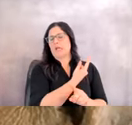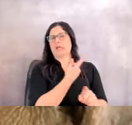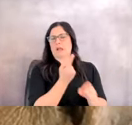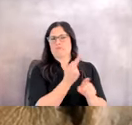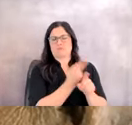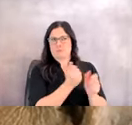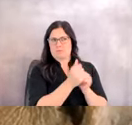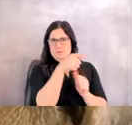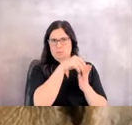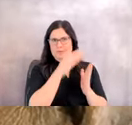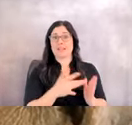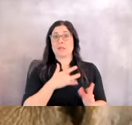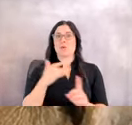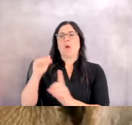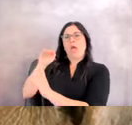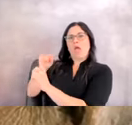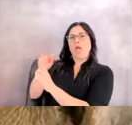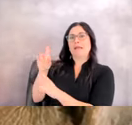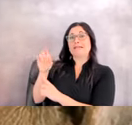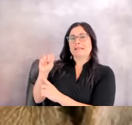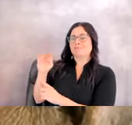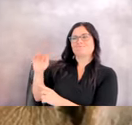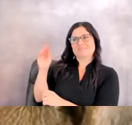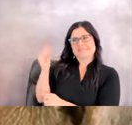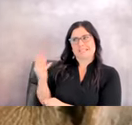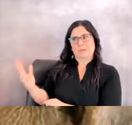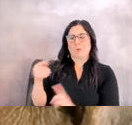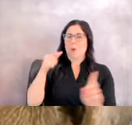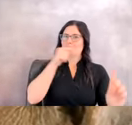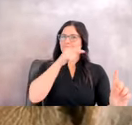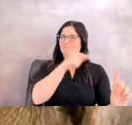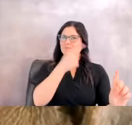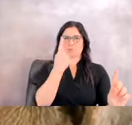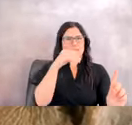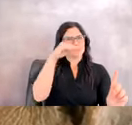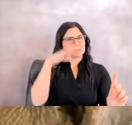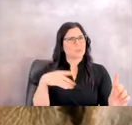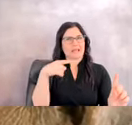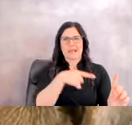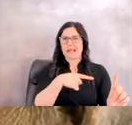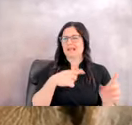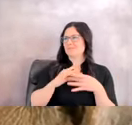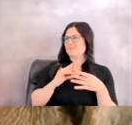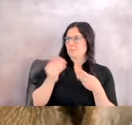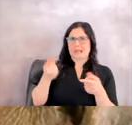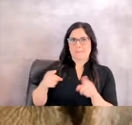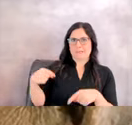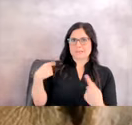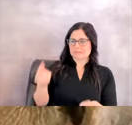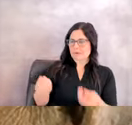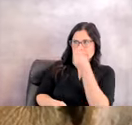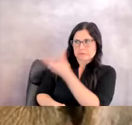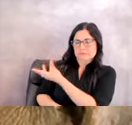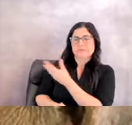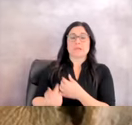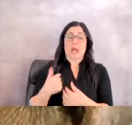student, I'll email my dean and I'll say, just a heads up, I've got this student, here's what's happened. keeping an